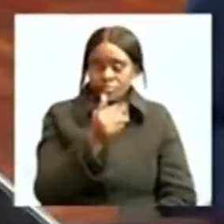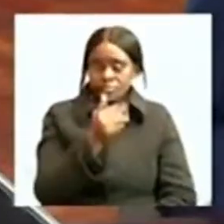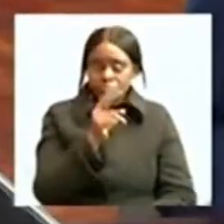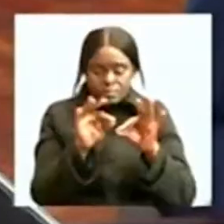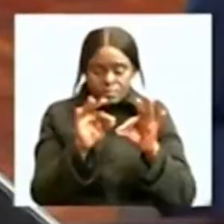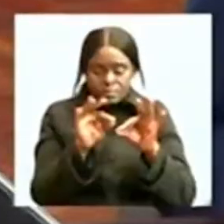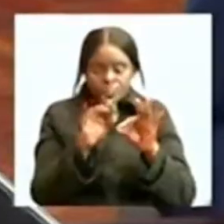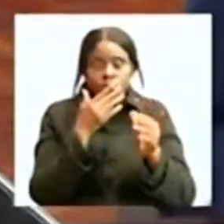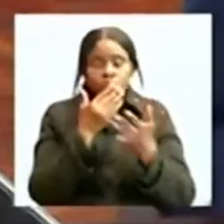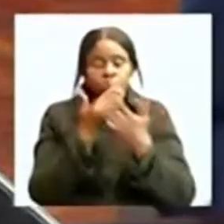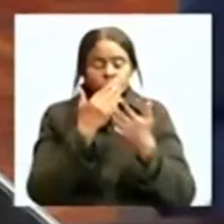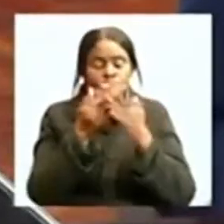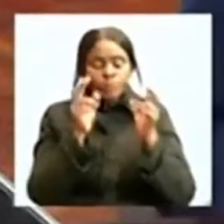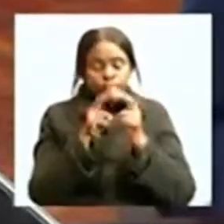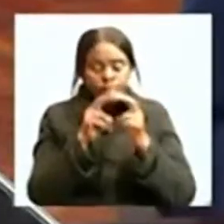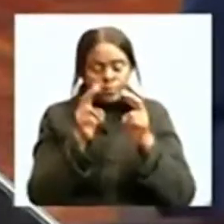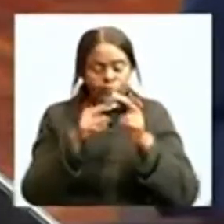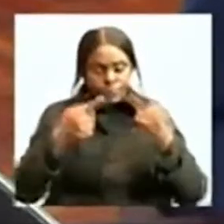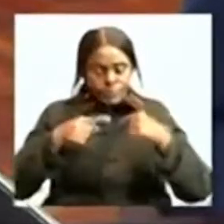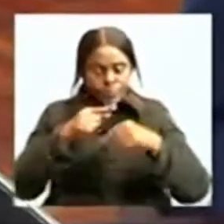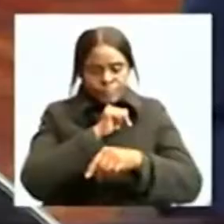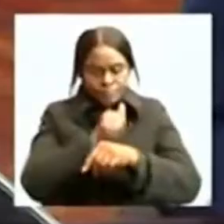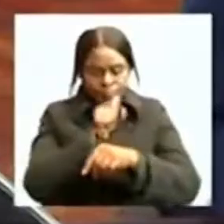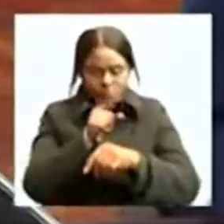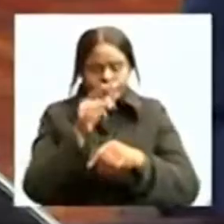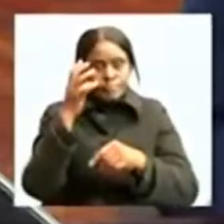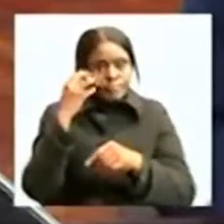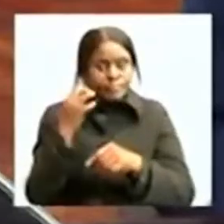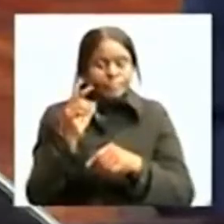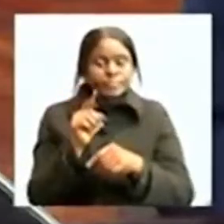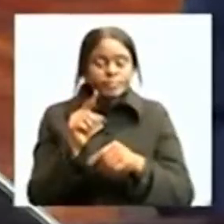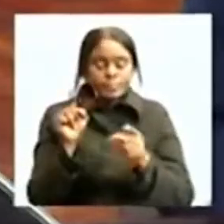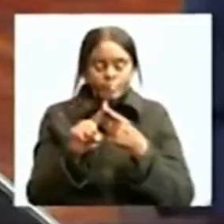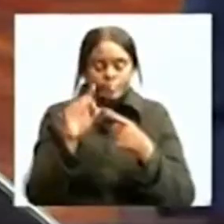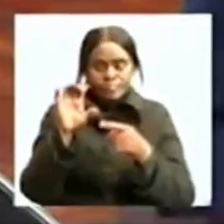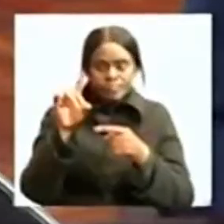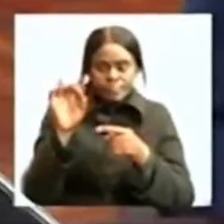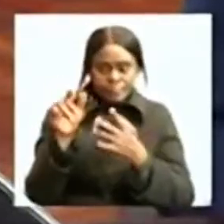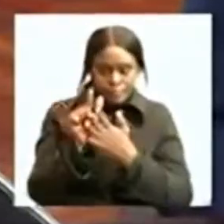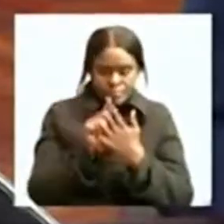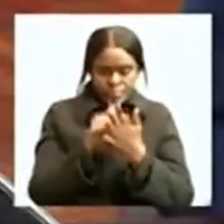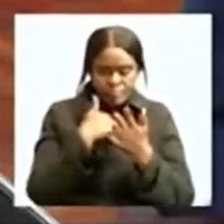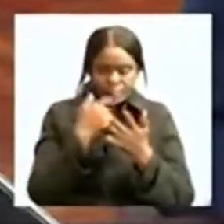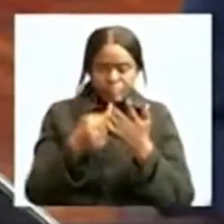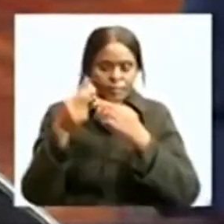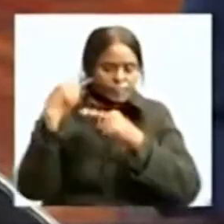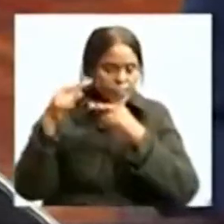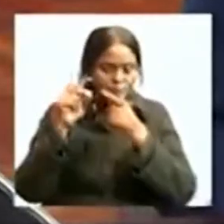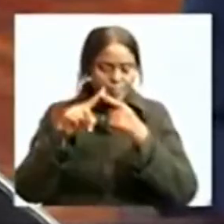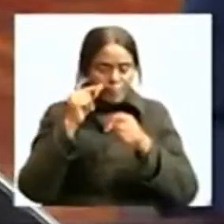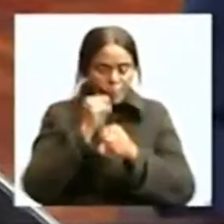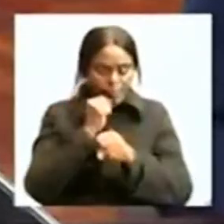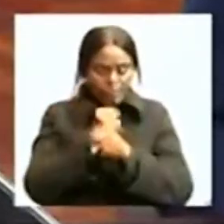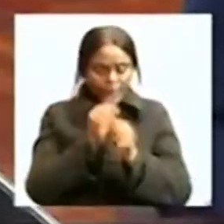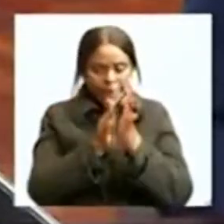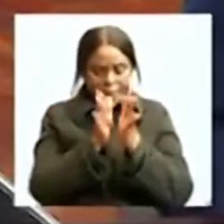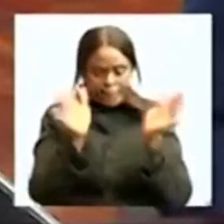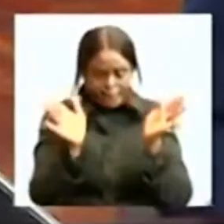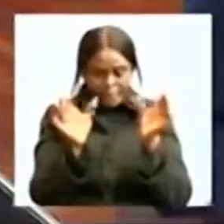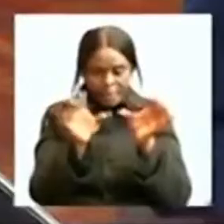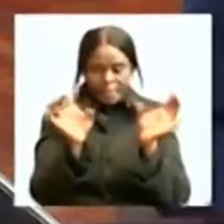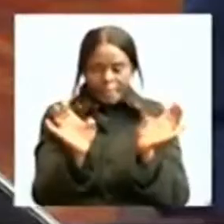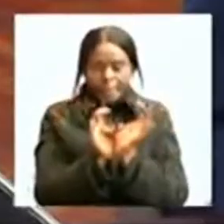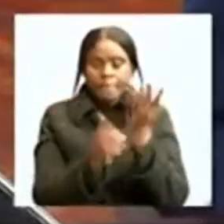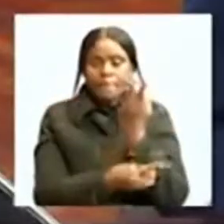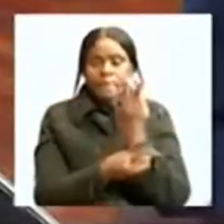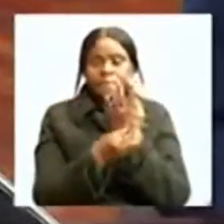metric in performance contracts to local authority officers. The CDF Act has been reviewed to mandate diversification of Constituency Development